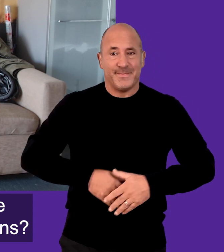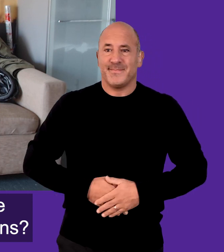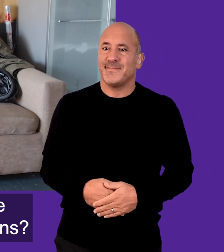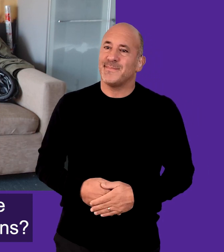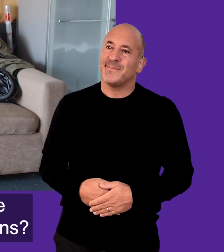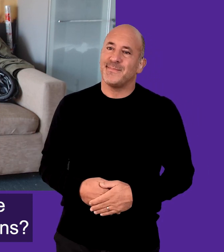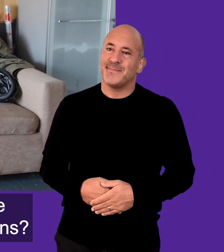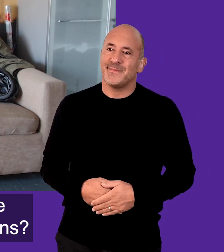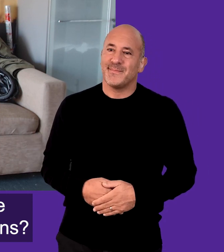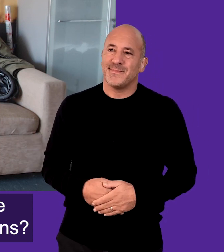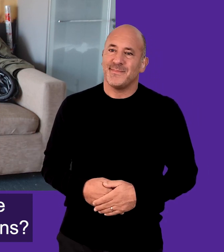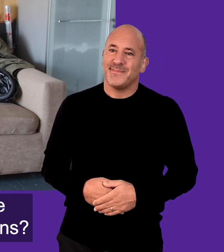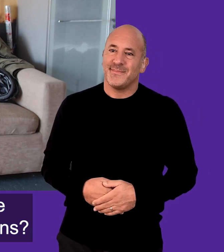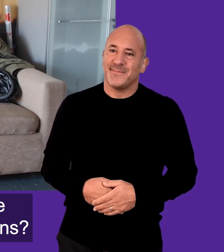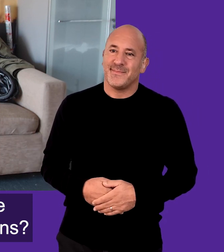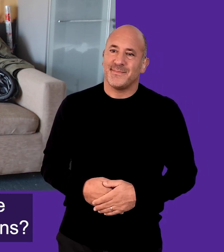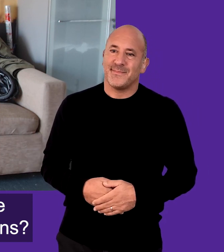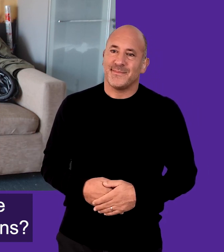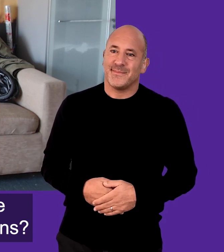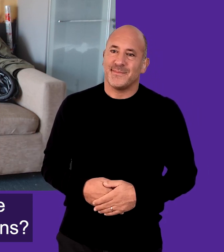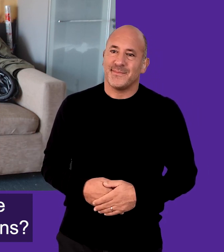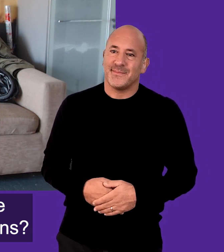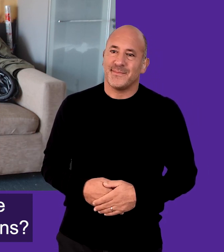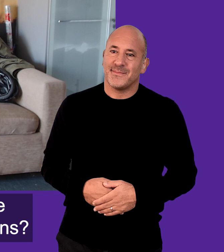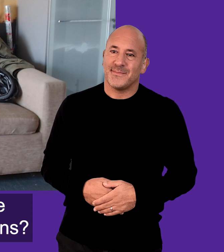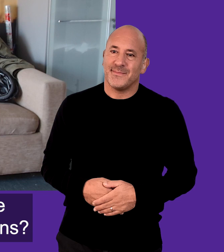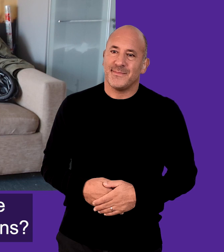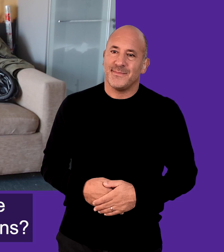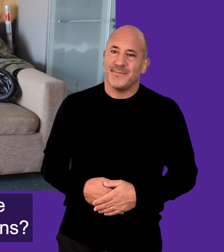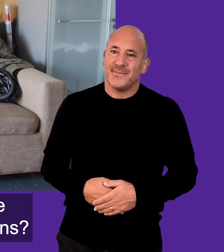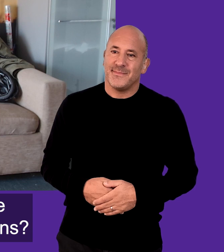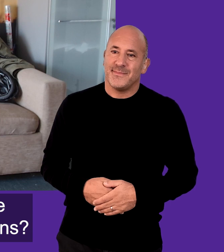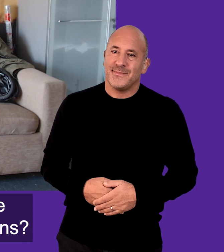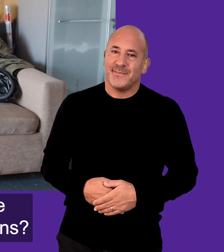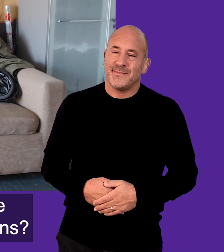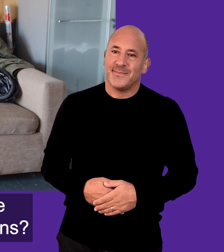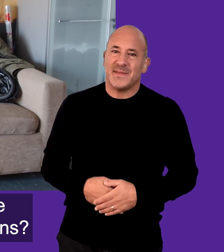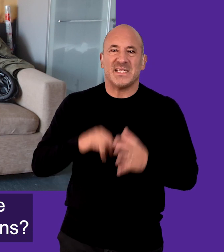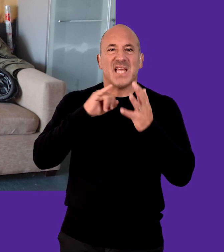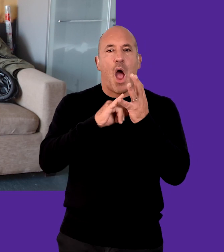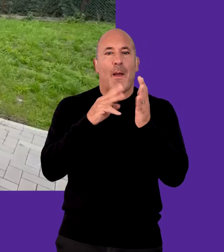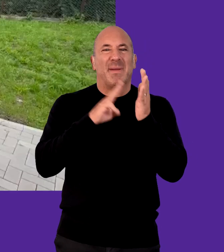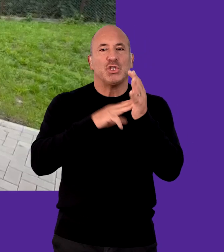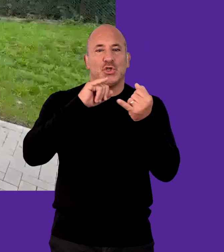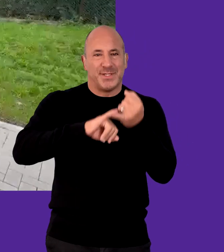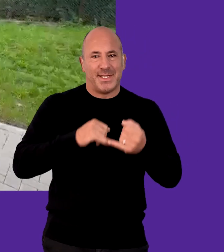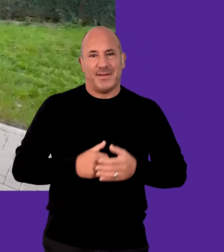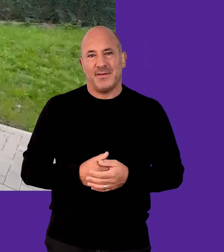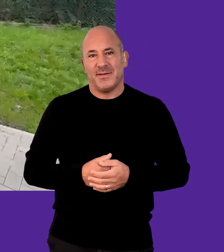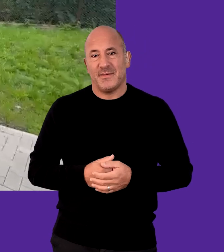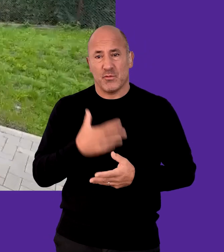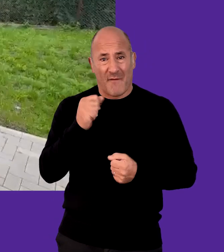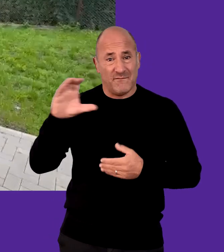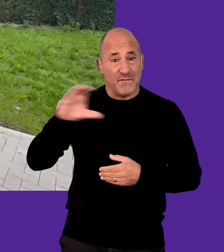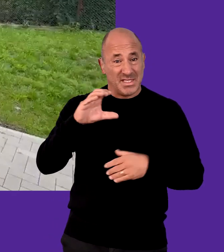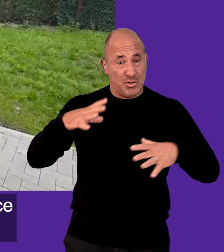have any questions, concerns or observations? Sarah